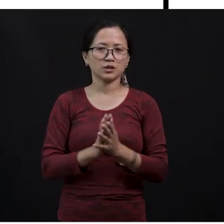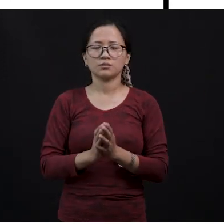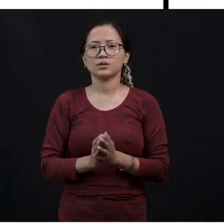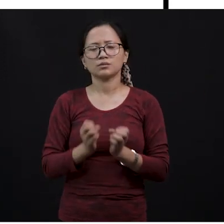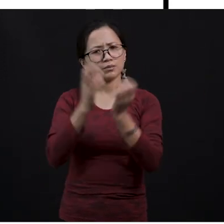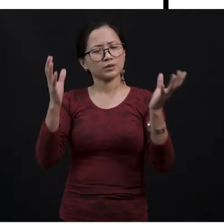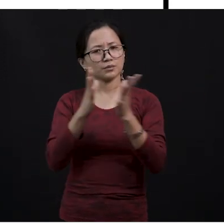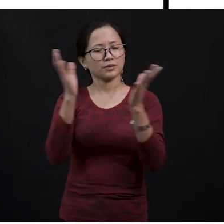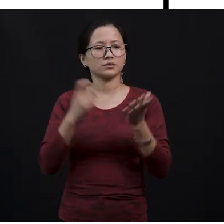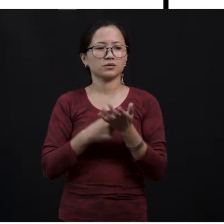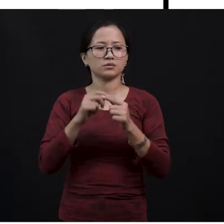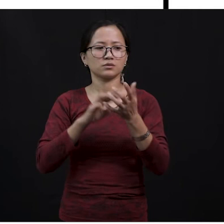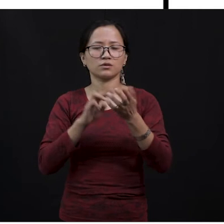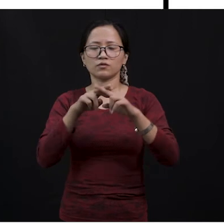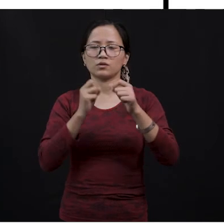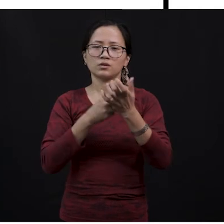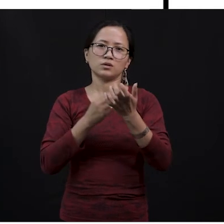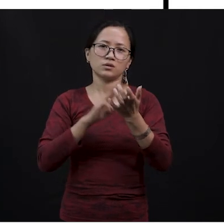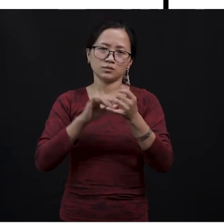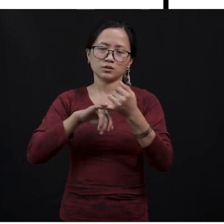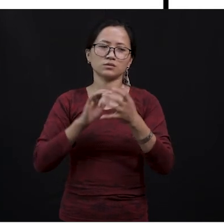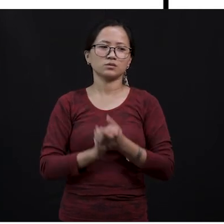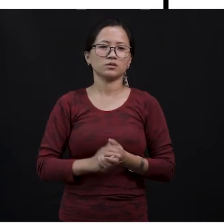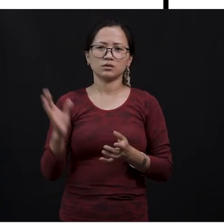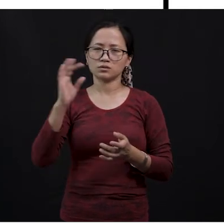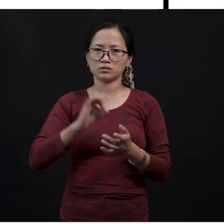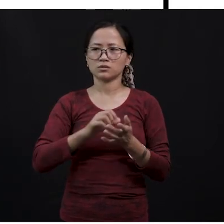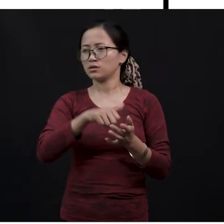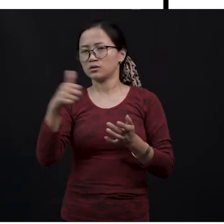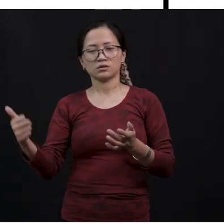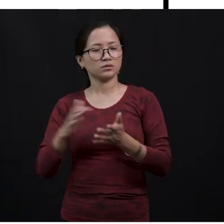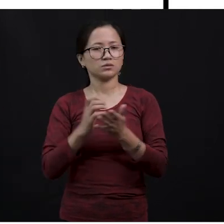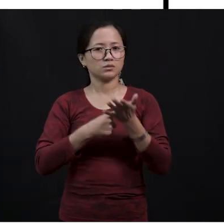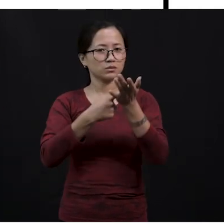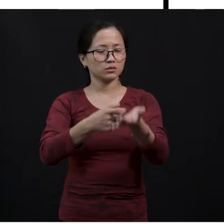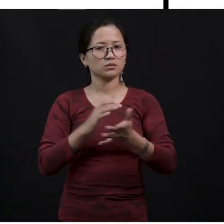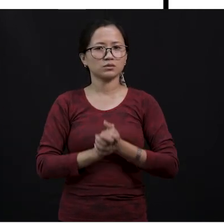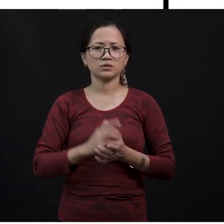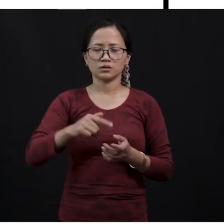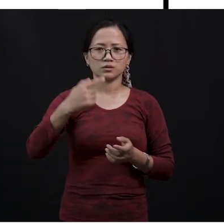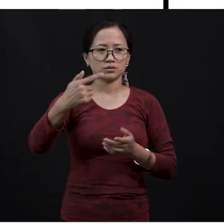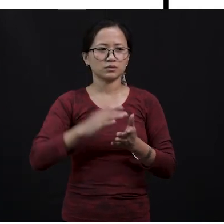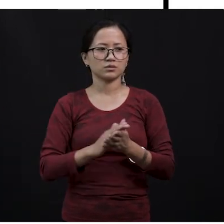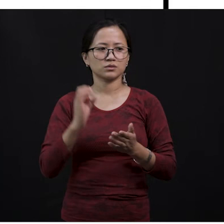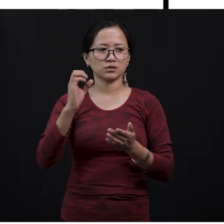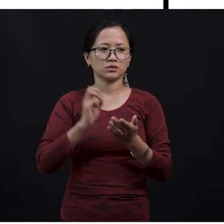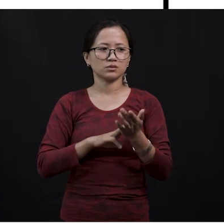in the agriculture, and as the other rulers tried to control the prices of the daily commodities.